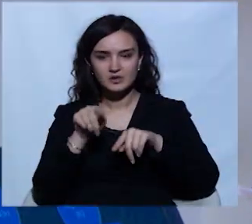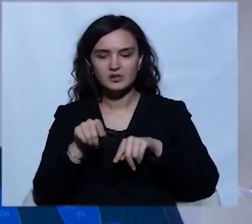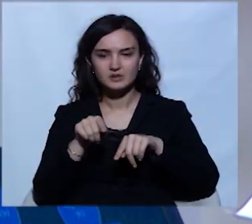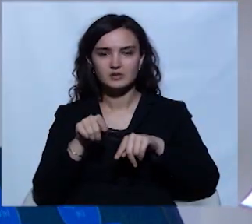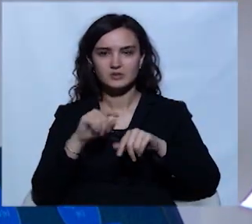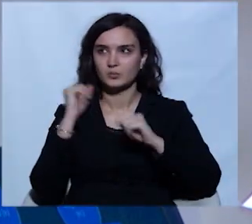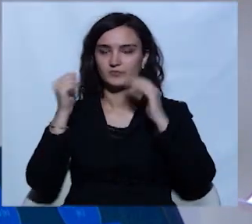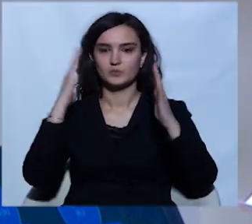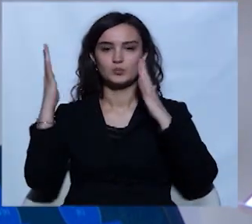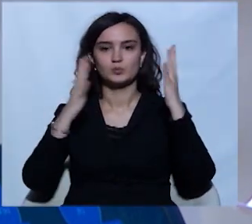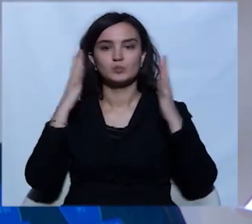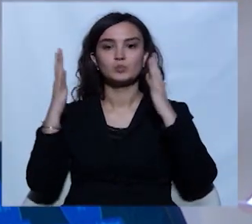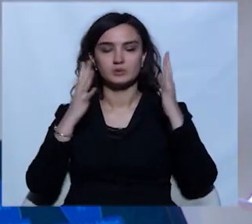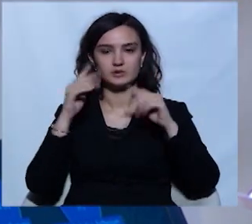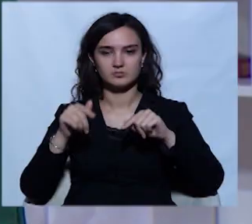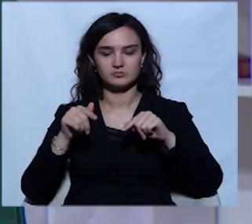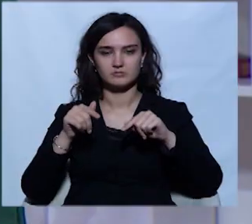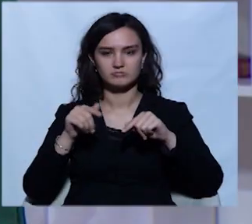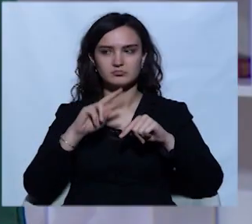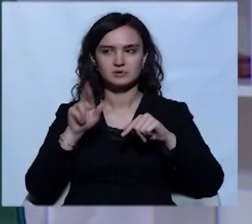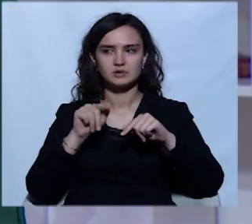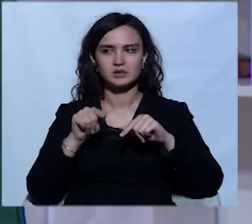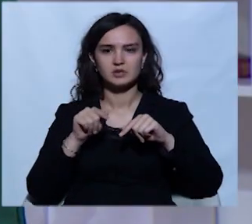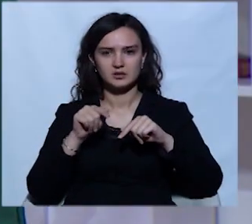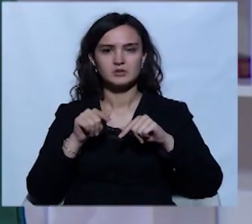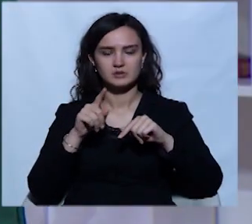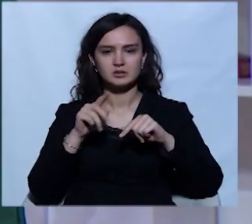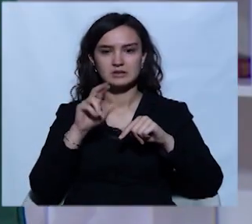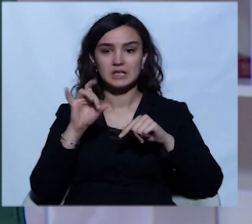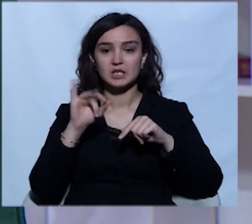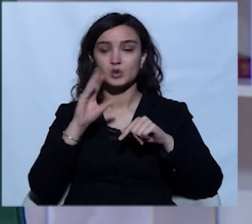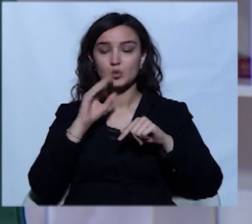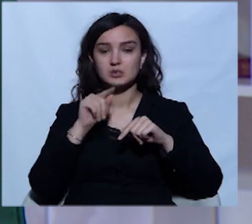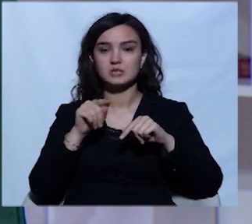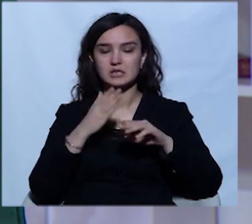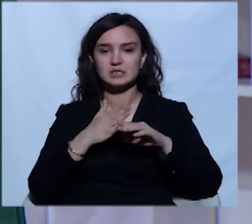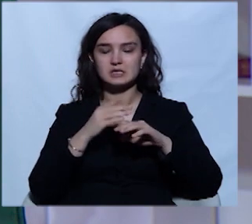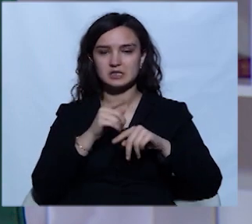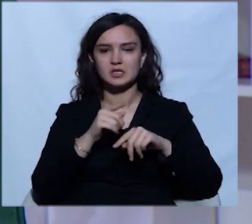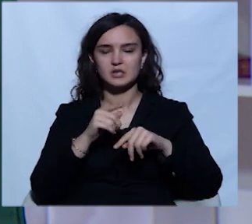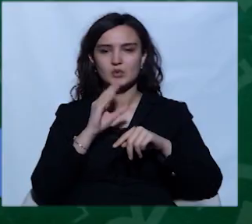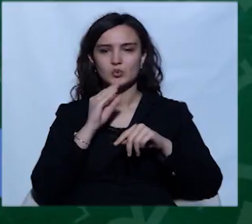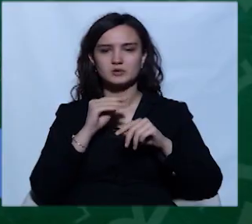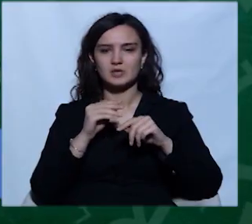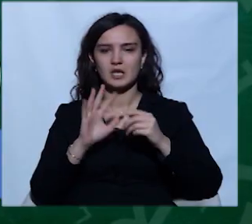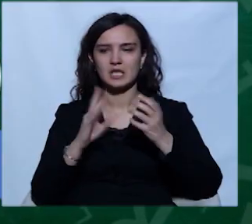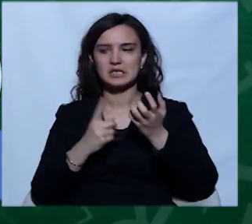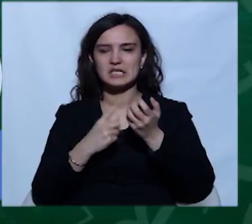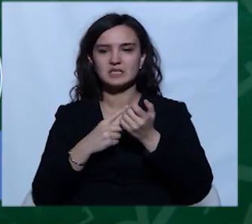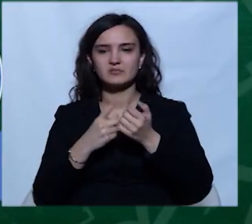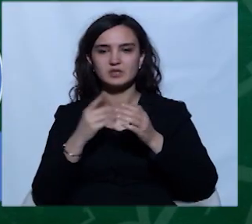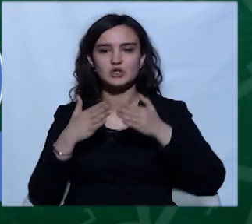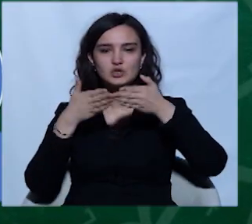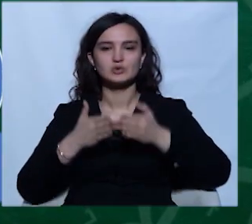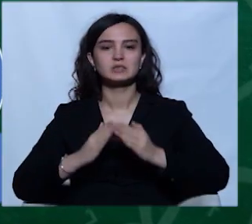the wind, by the power of the wind. And hopefully, Daryl, when you are sailing, you do not encounter a